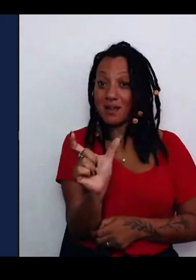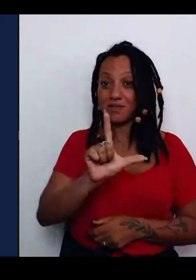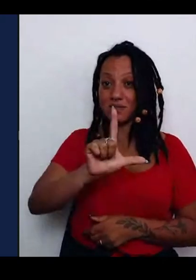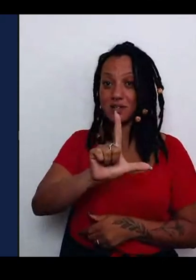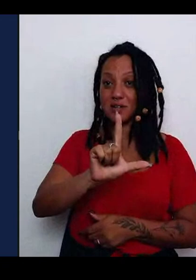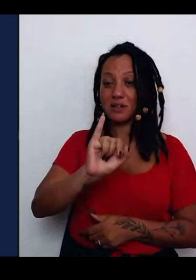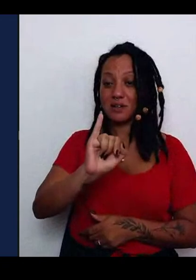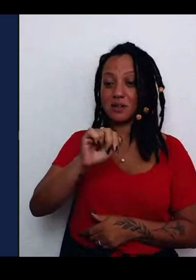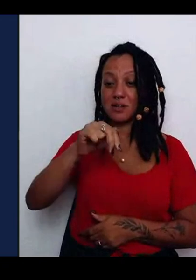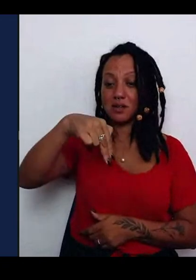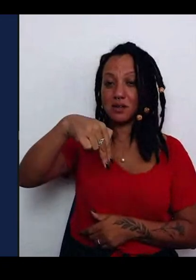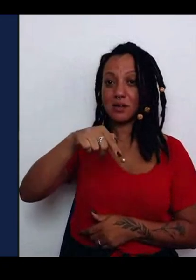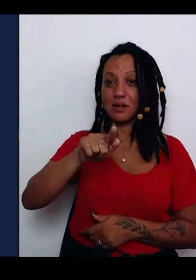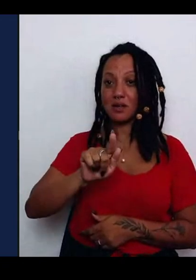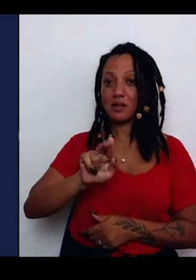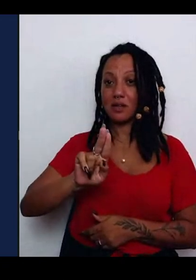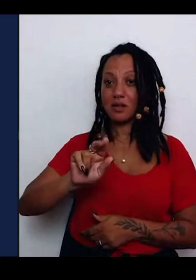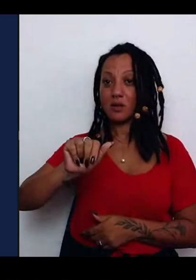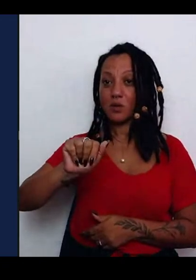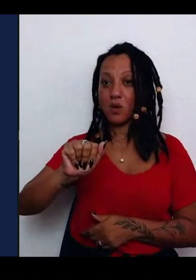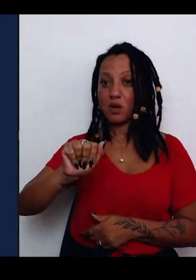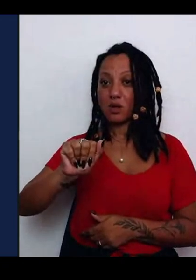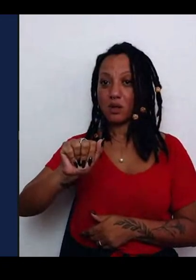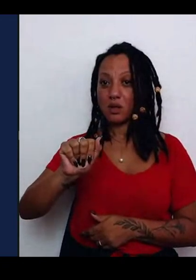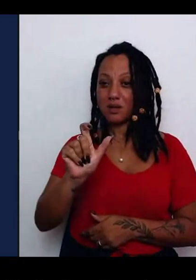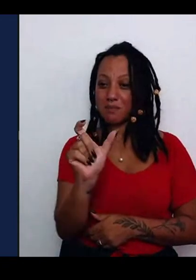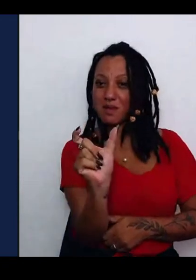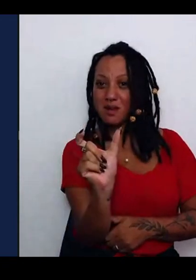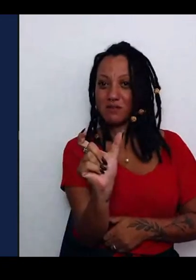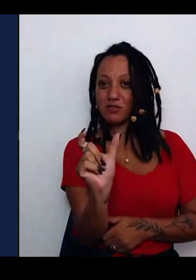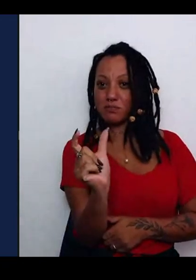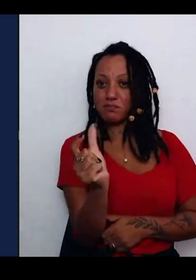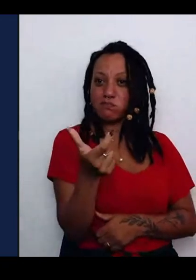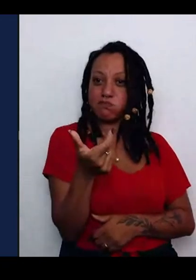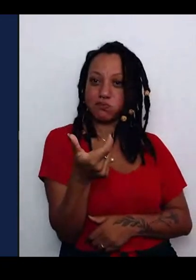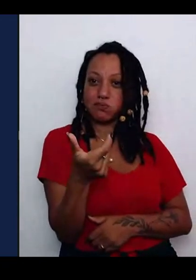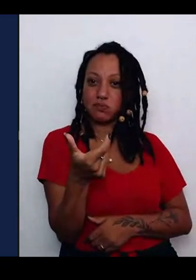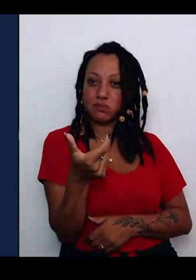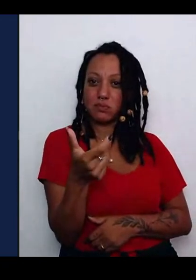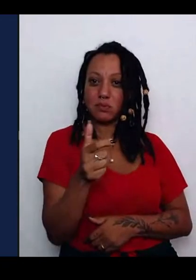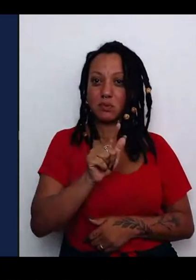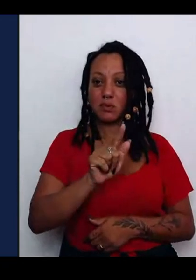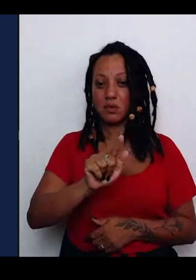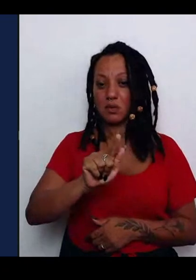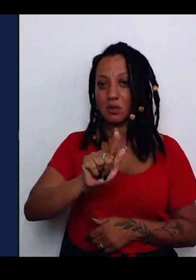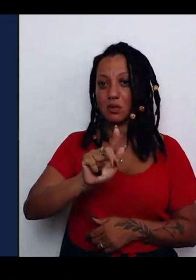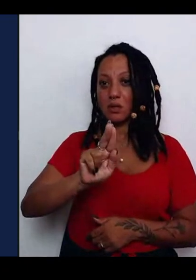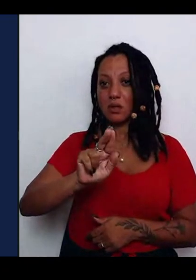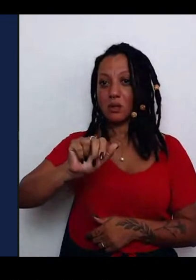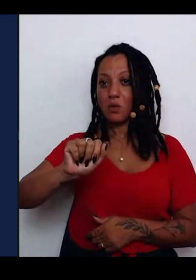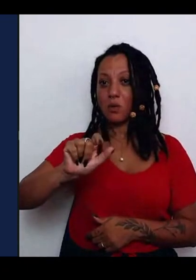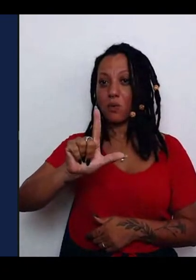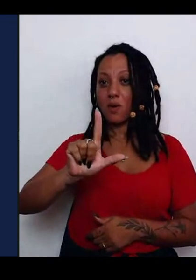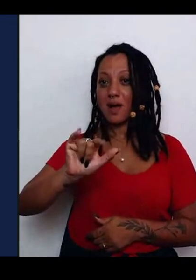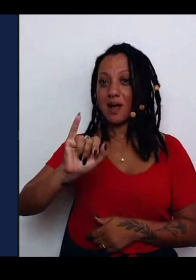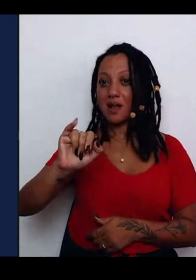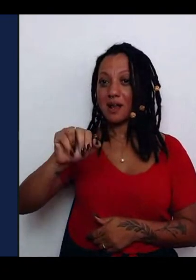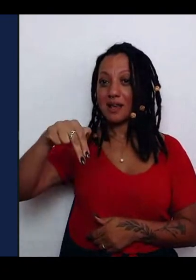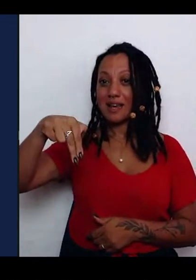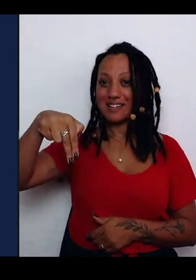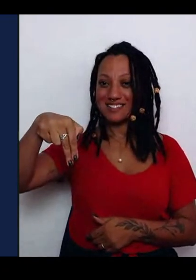in Portuguese um and gualin is an intentional process of creolization that is an exercise of transformation